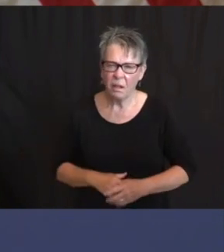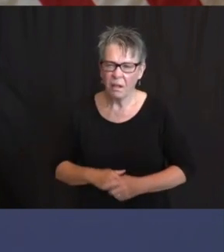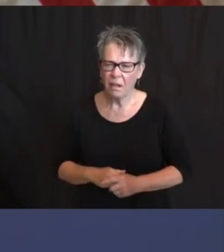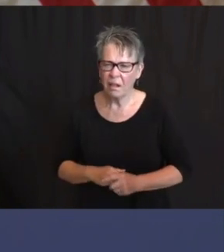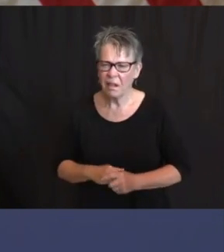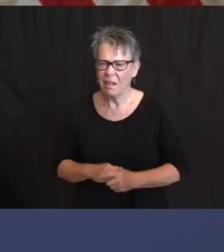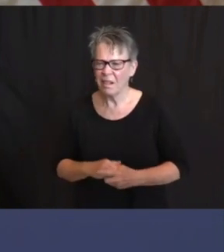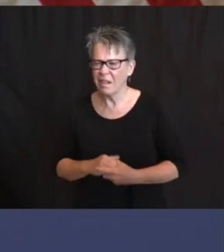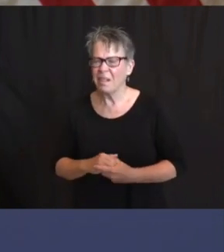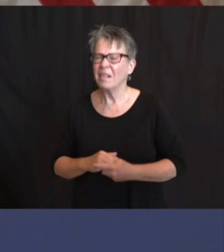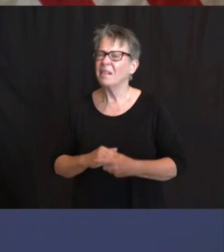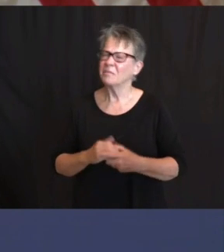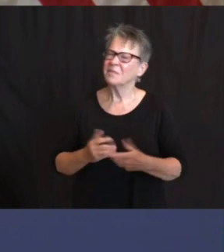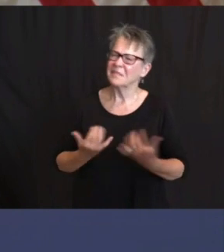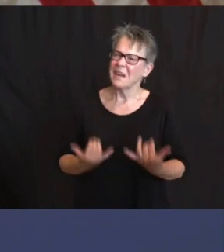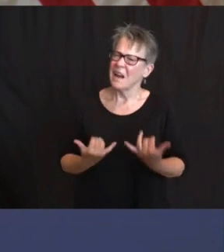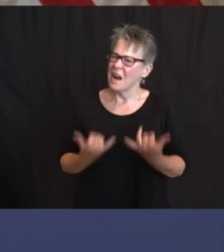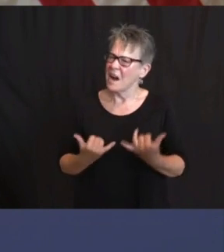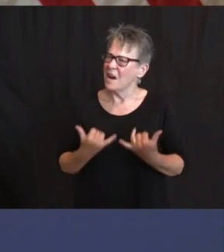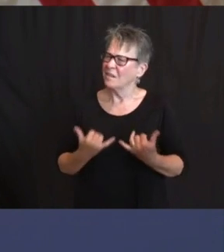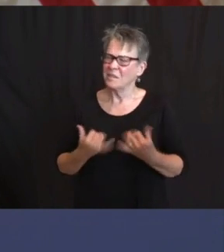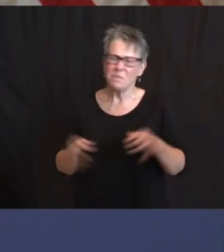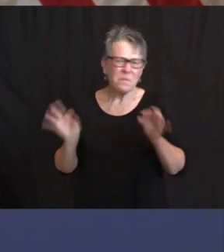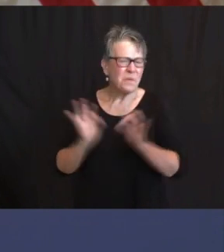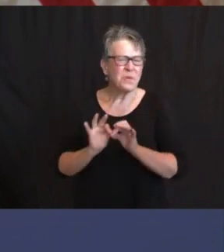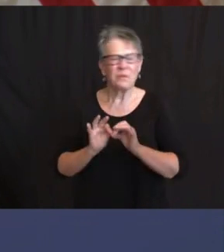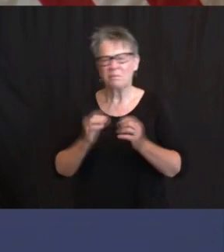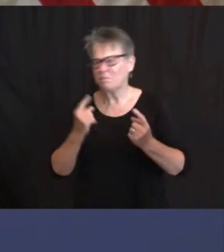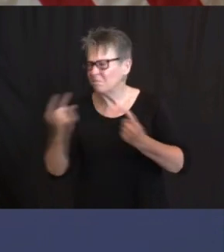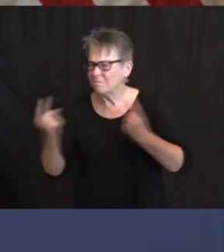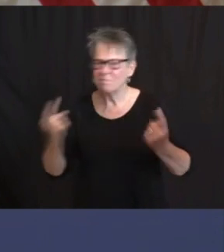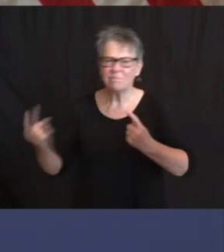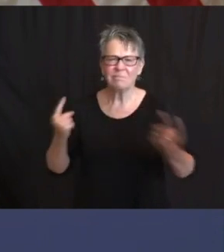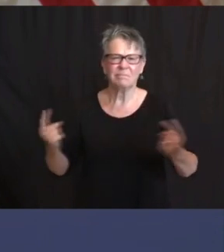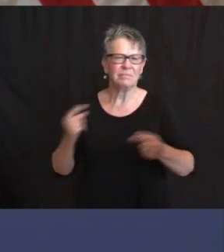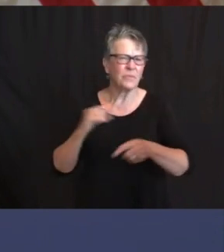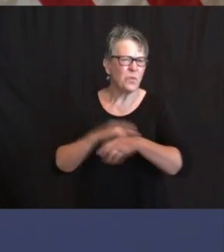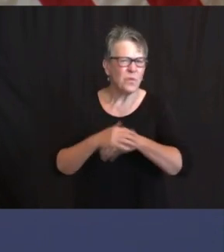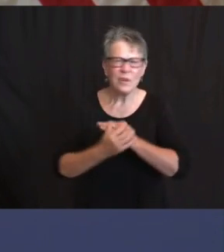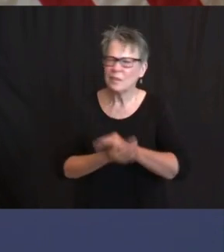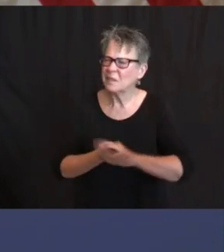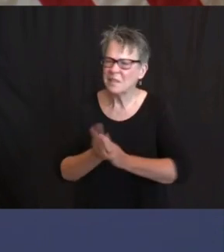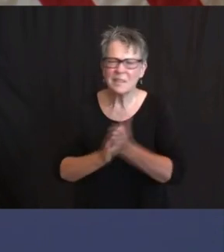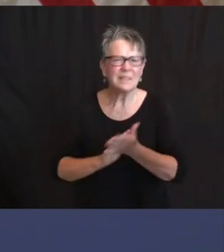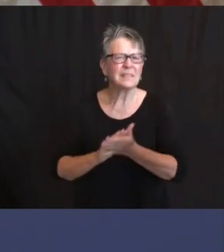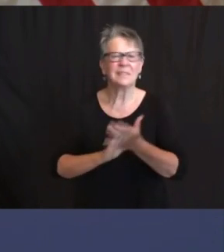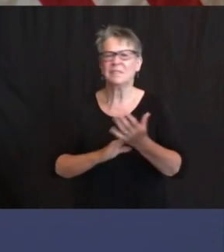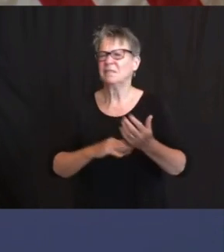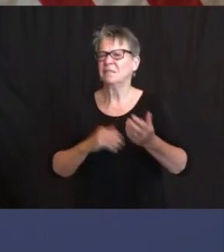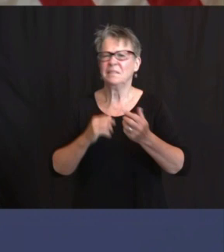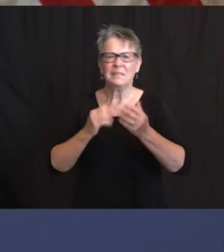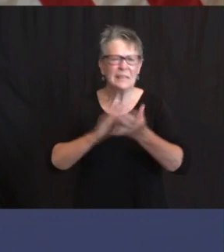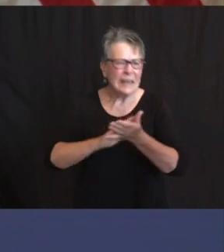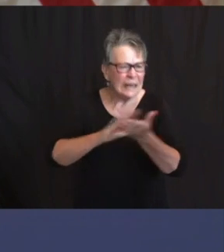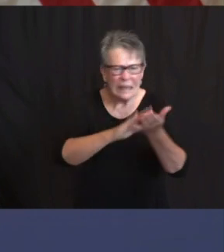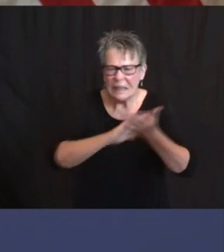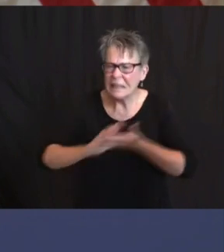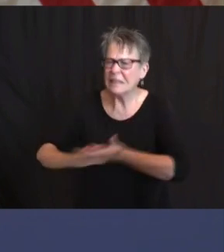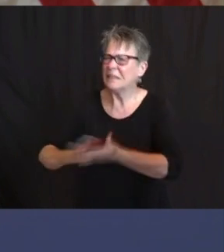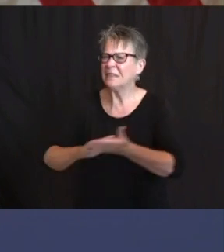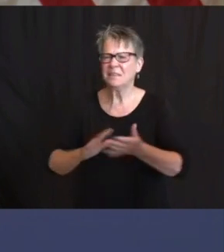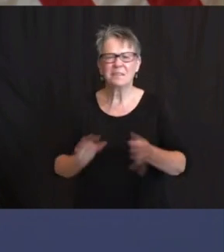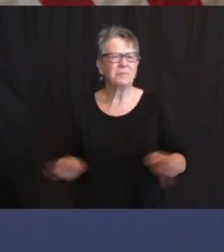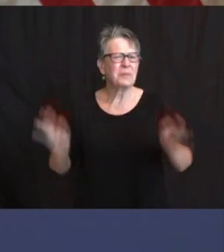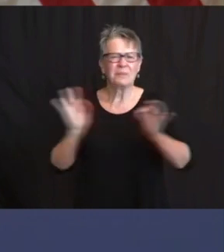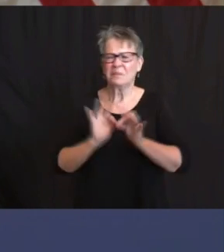or a positive diagnosis. Throughout all stages, students and faculty with any elevated health risks must be given